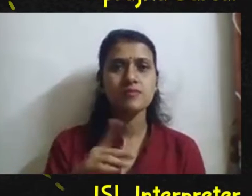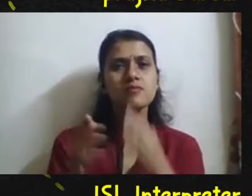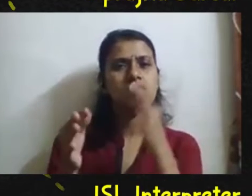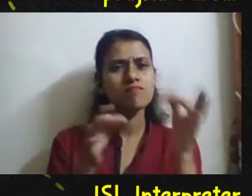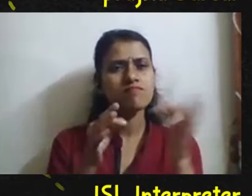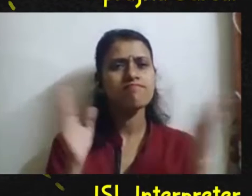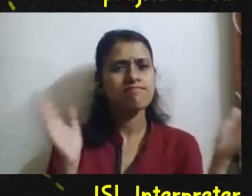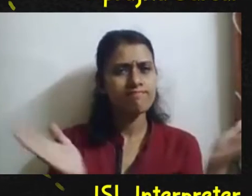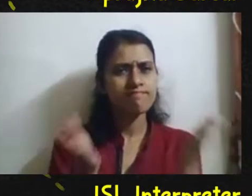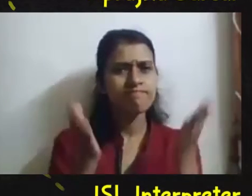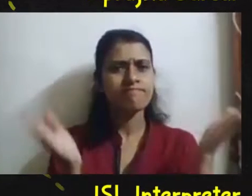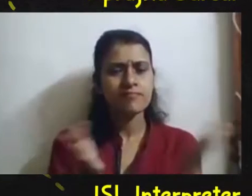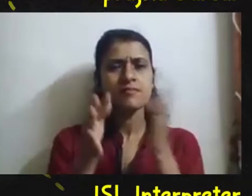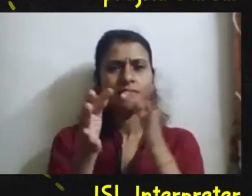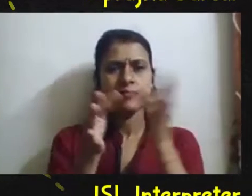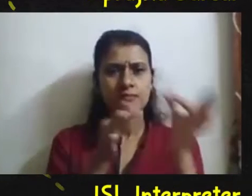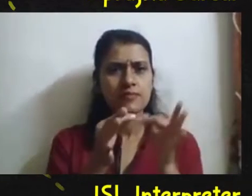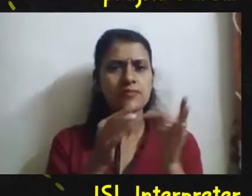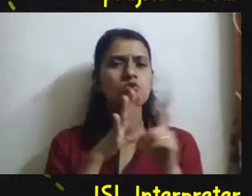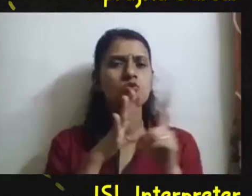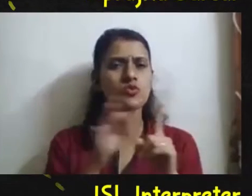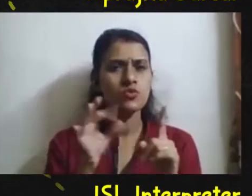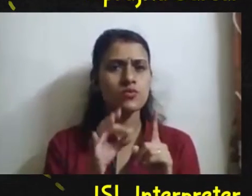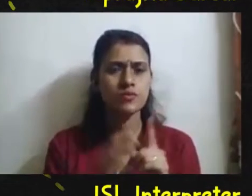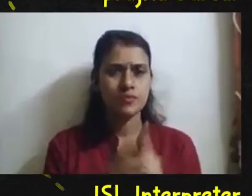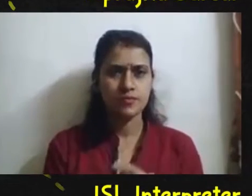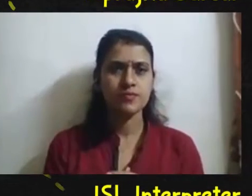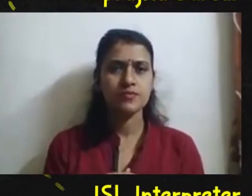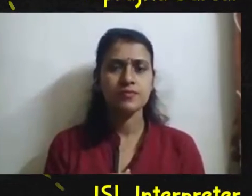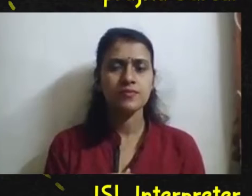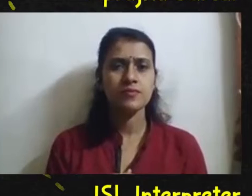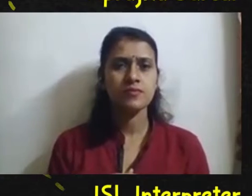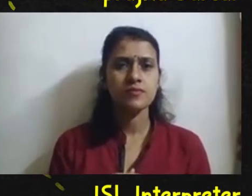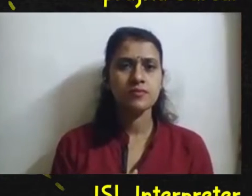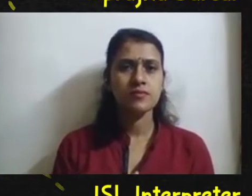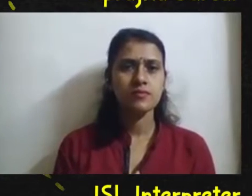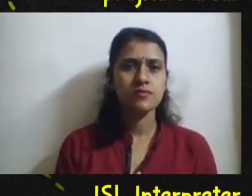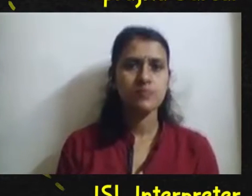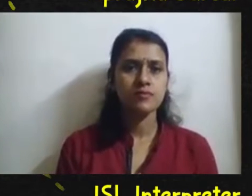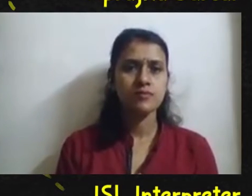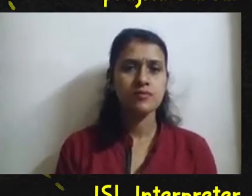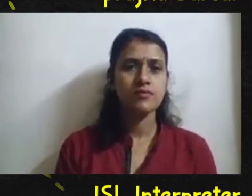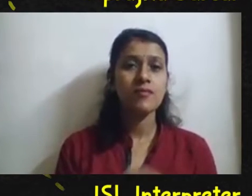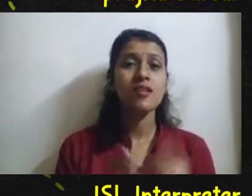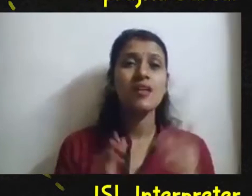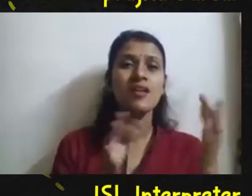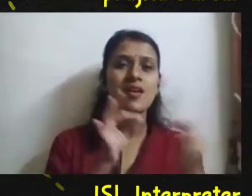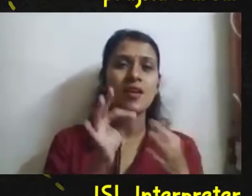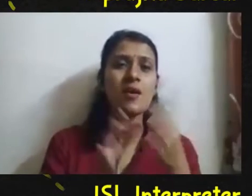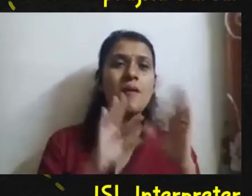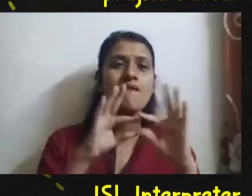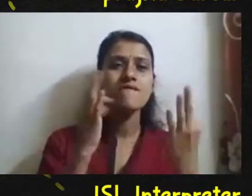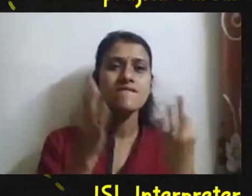the men to take on the role of nation builders through Parivar Niyojan.